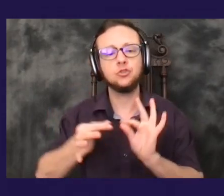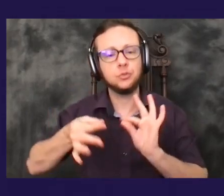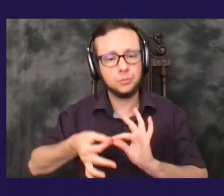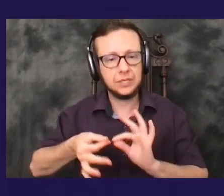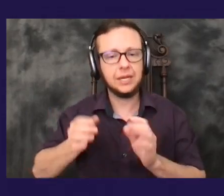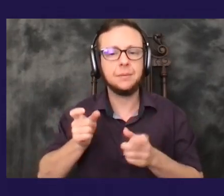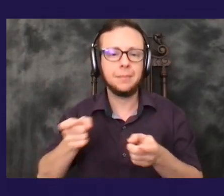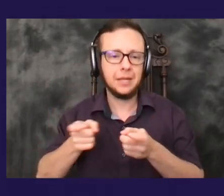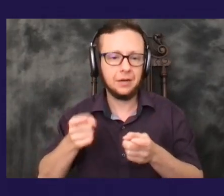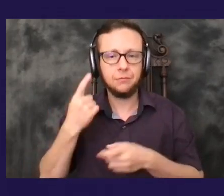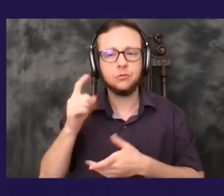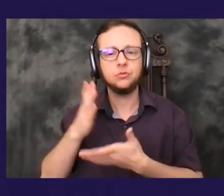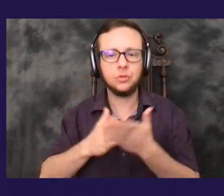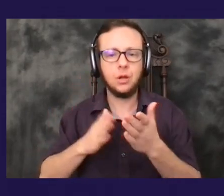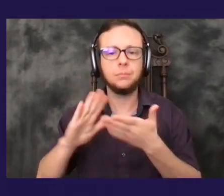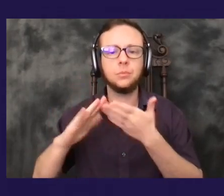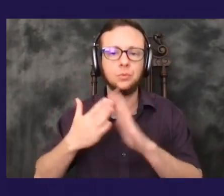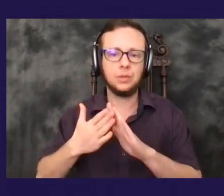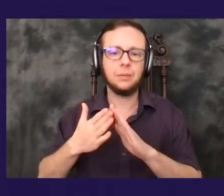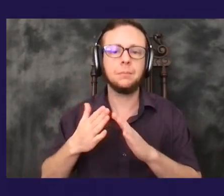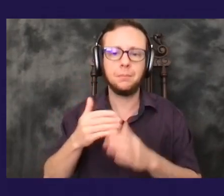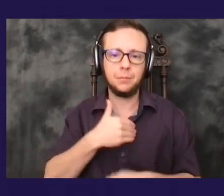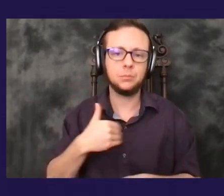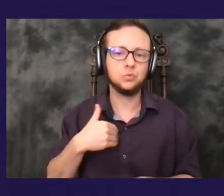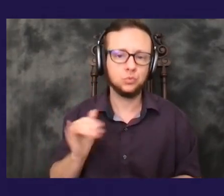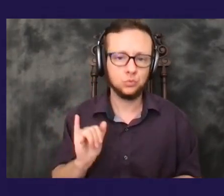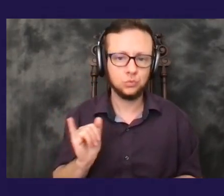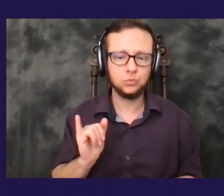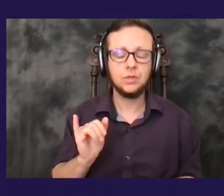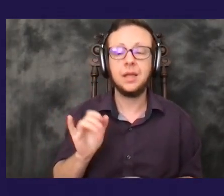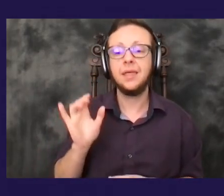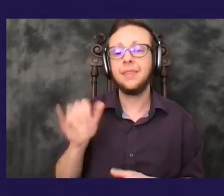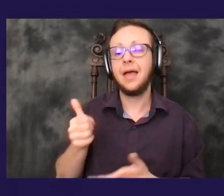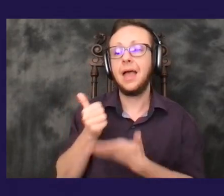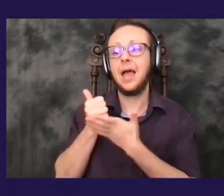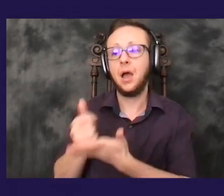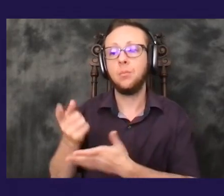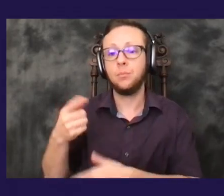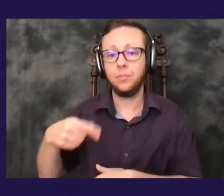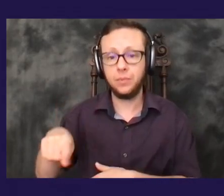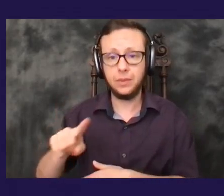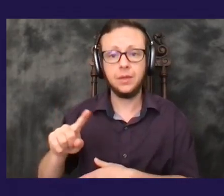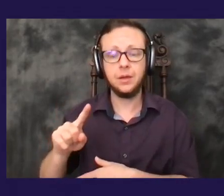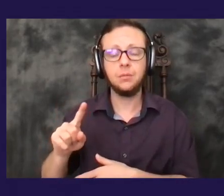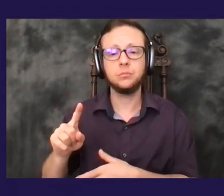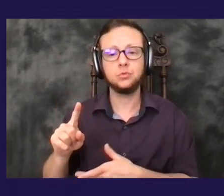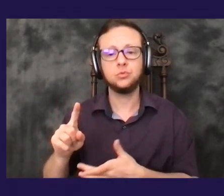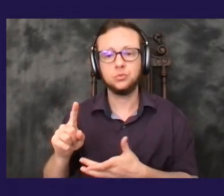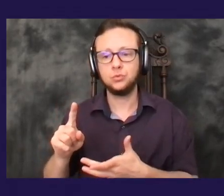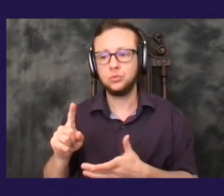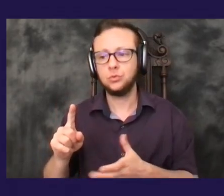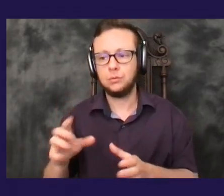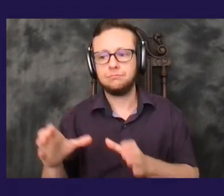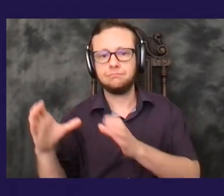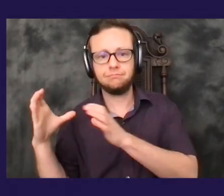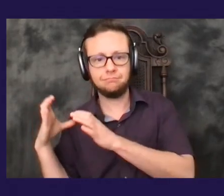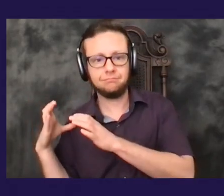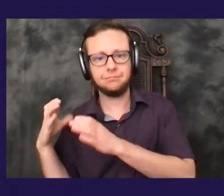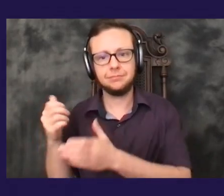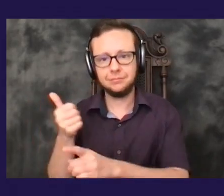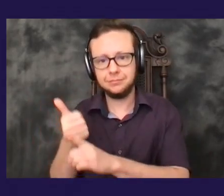for some community members. And that enabled them to kind of like take things into their own hands. They were able to look